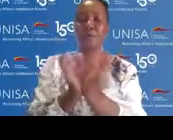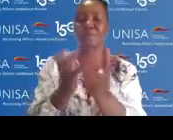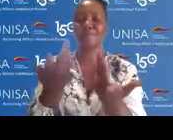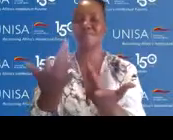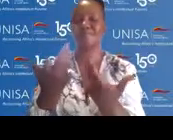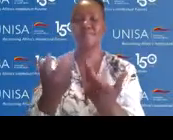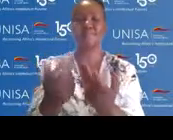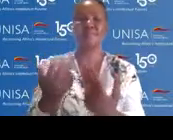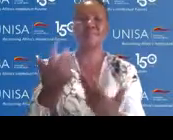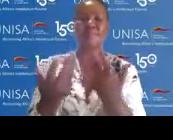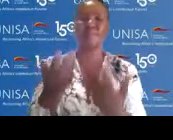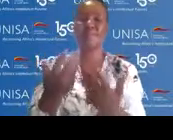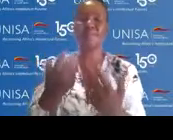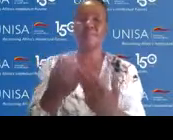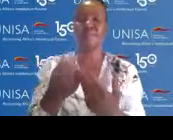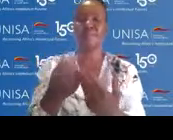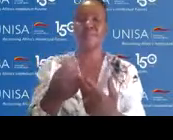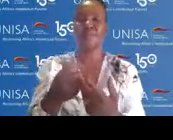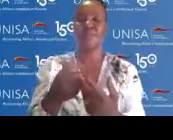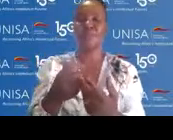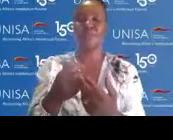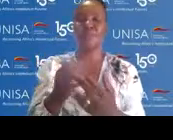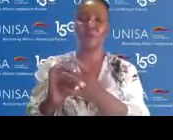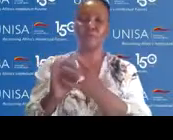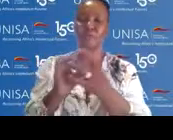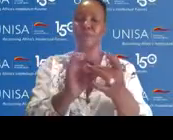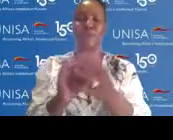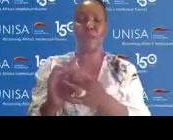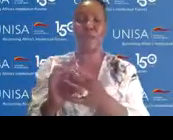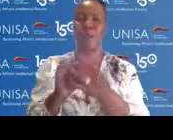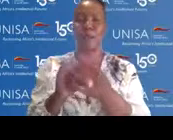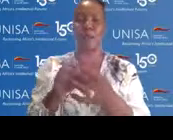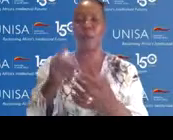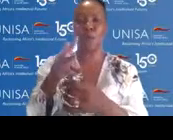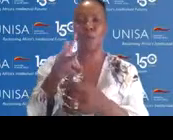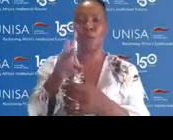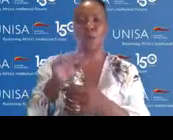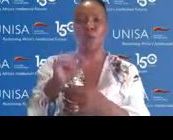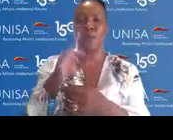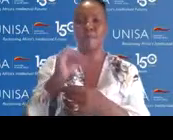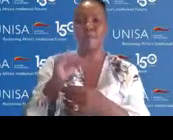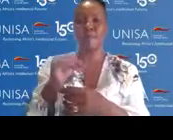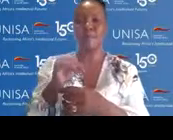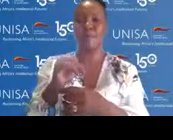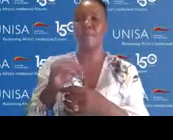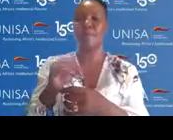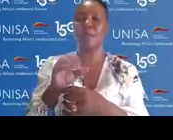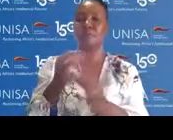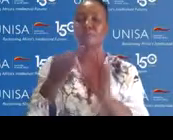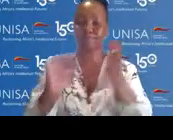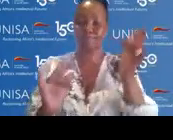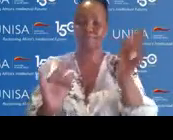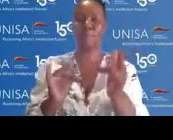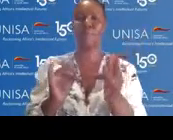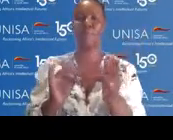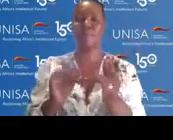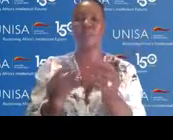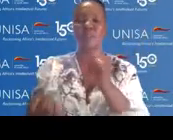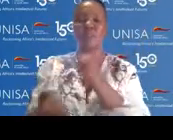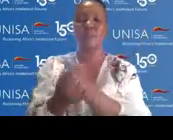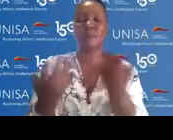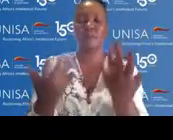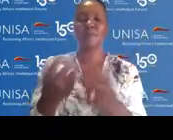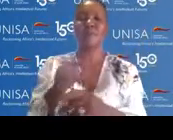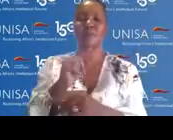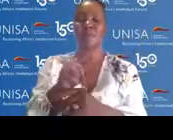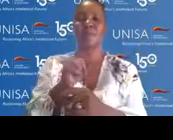or the fiber goes down just when you don't need it to go down. It does happen, guys. So check out that option. Very,